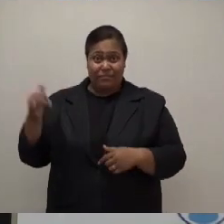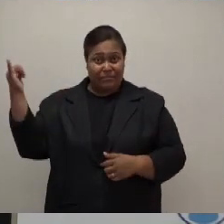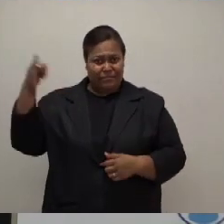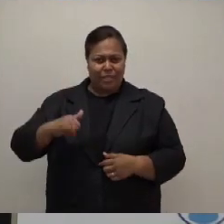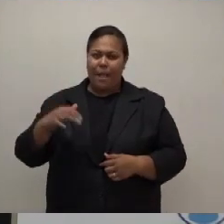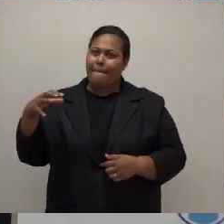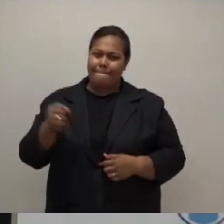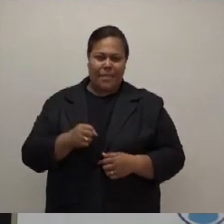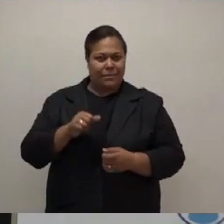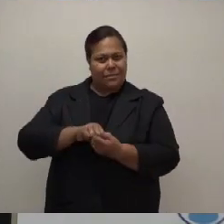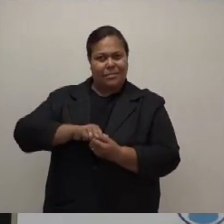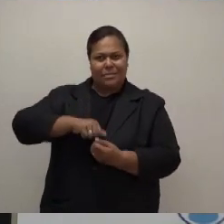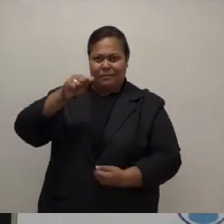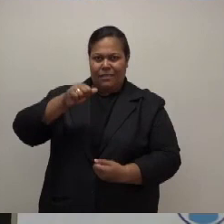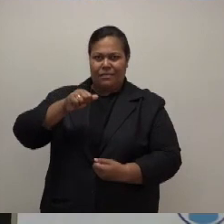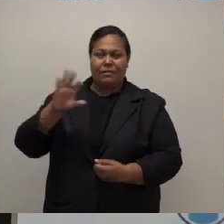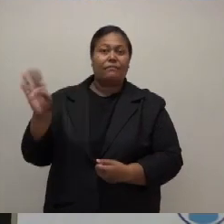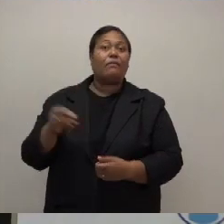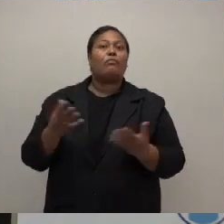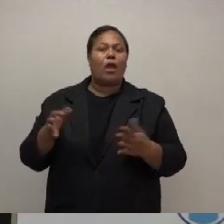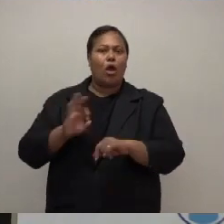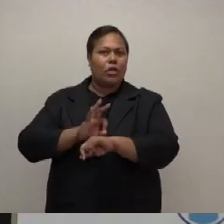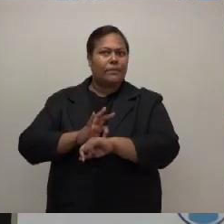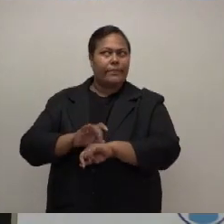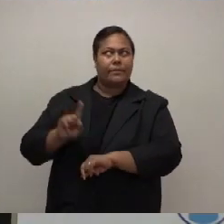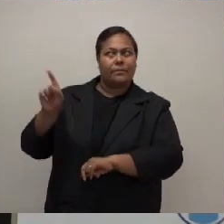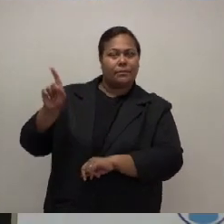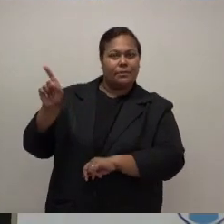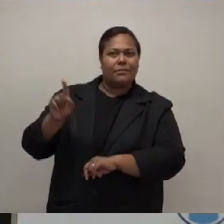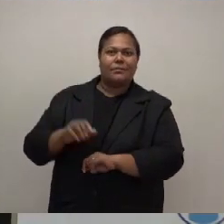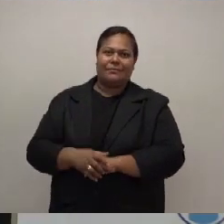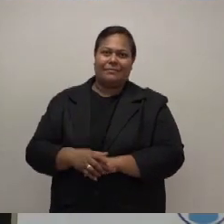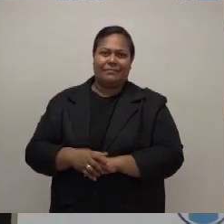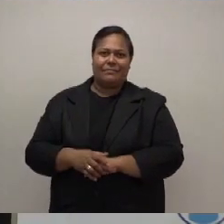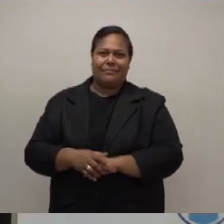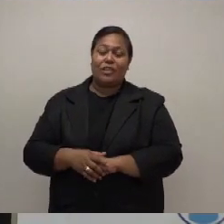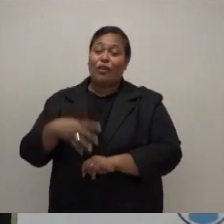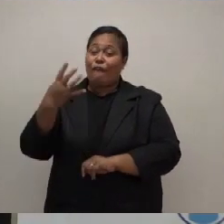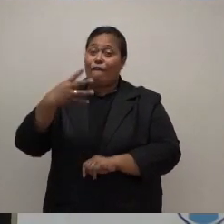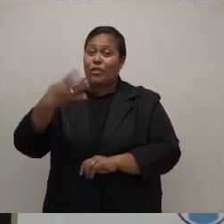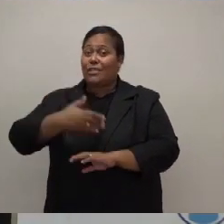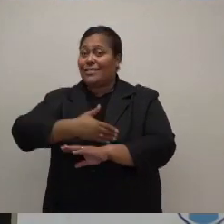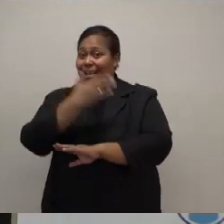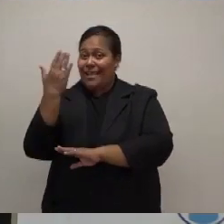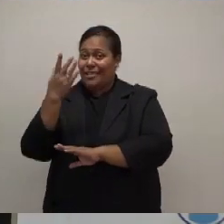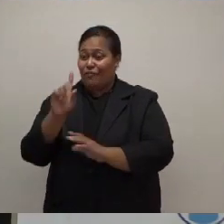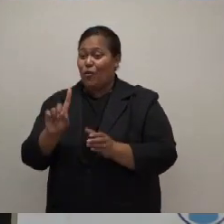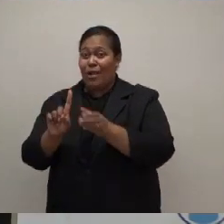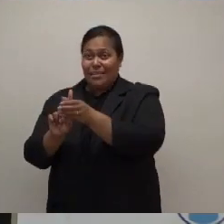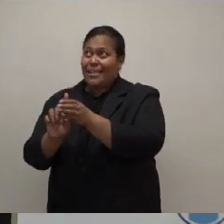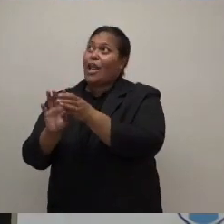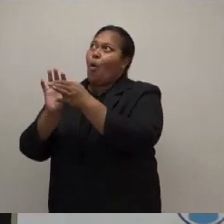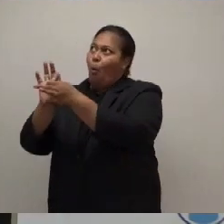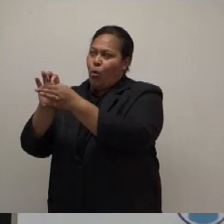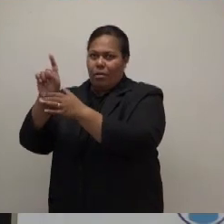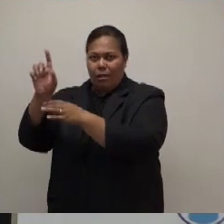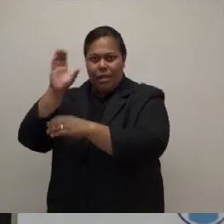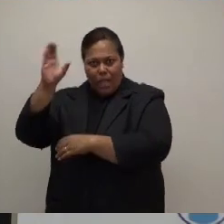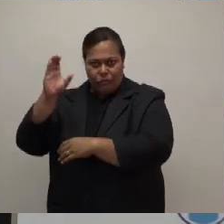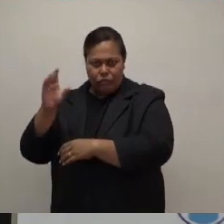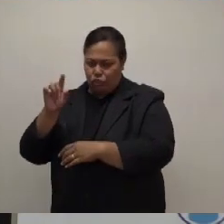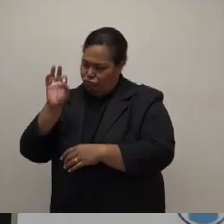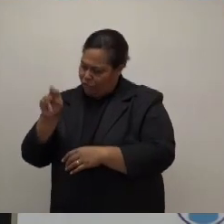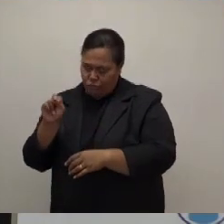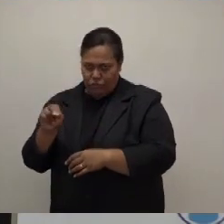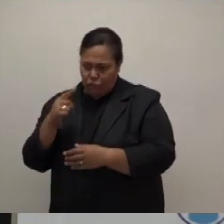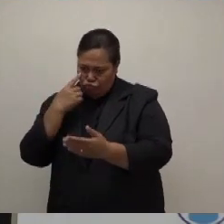from a recognized medical institution certifying that their 14 days of quarantine in their home country, along with proof